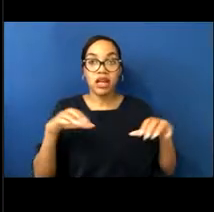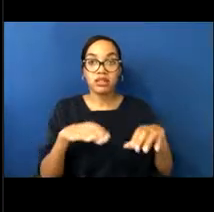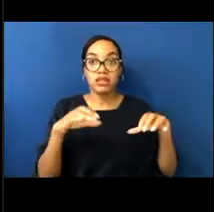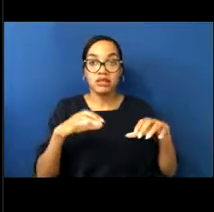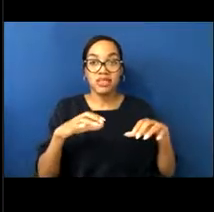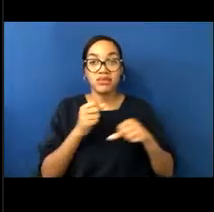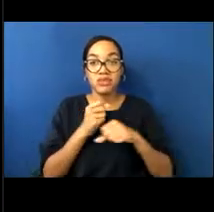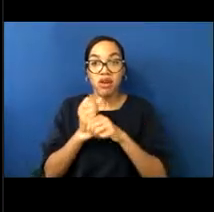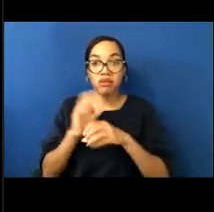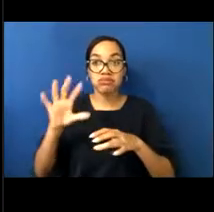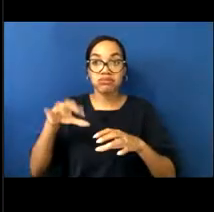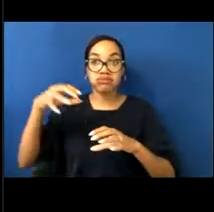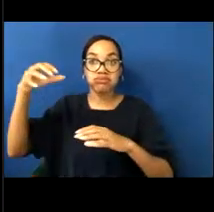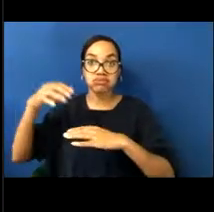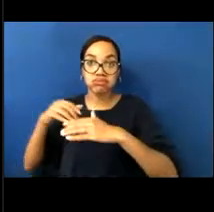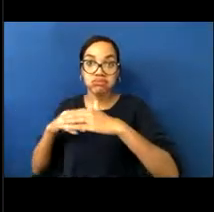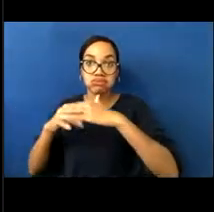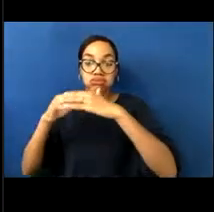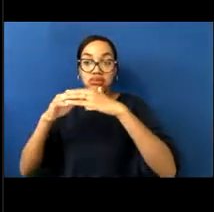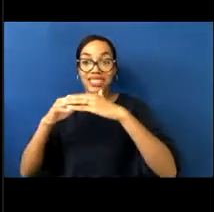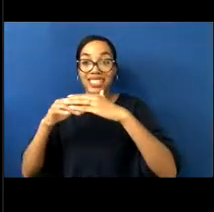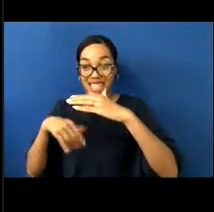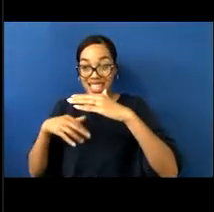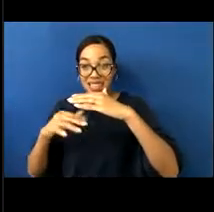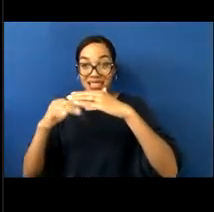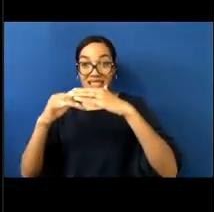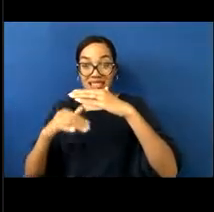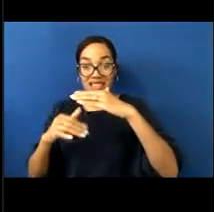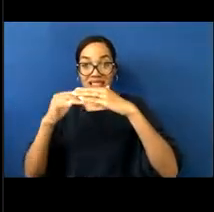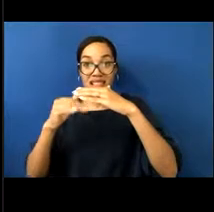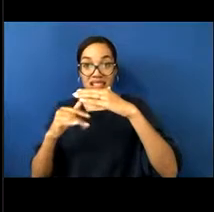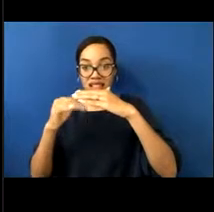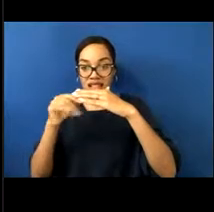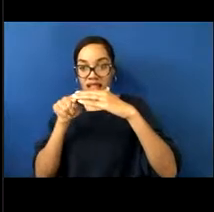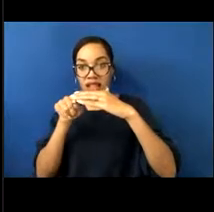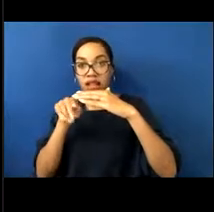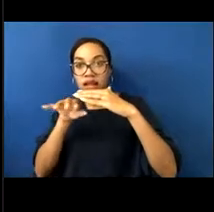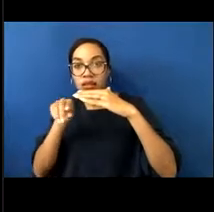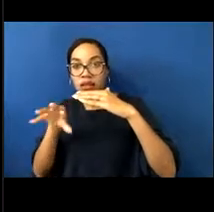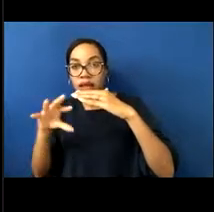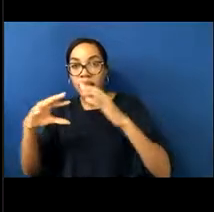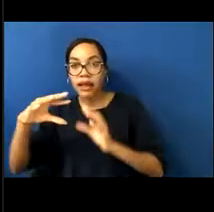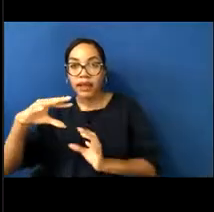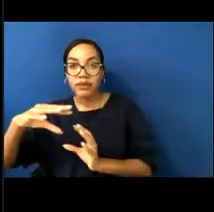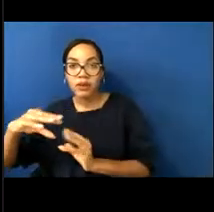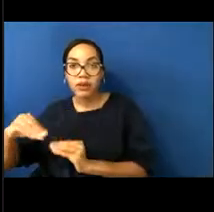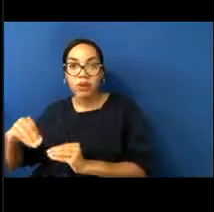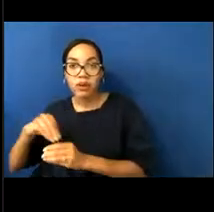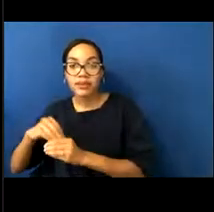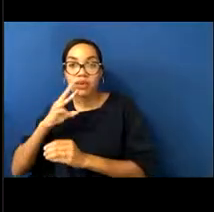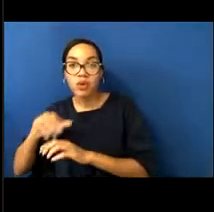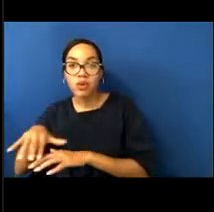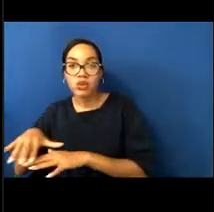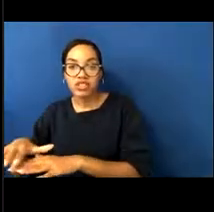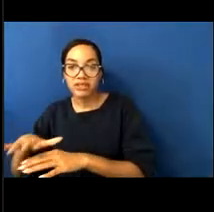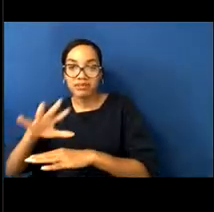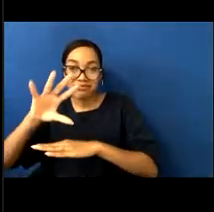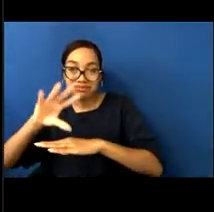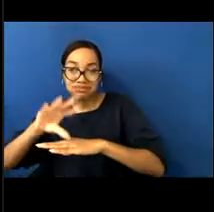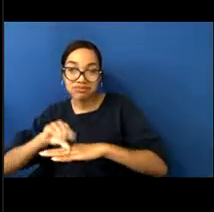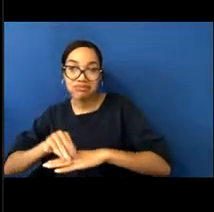by our oceans. And so what this figure is showing you is how much of that excess heat is actually being absorbed in terms of energy. So this is in watts per meter